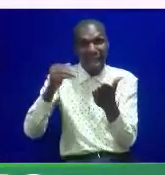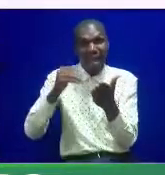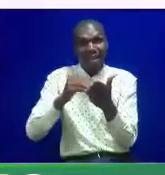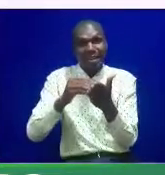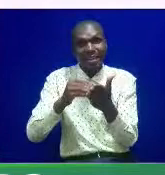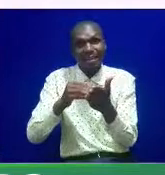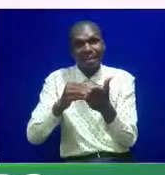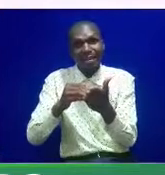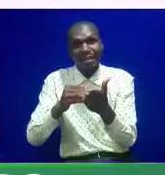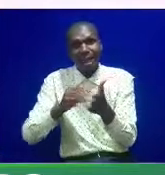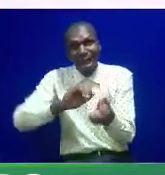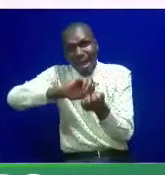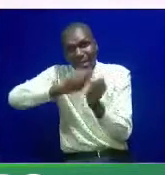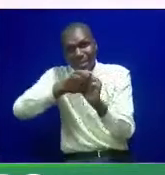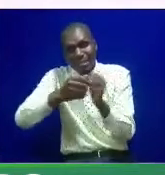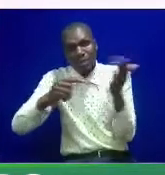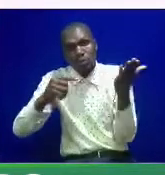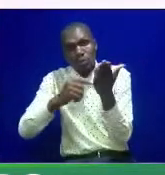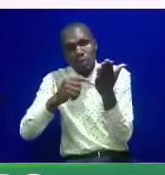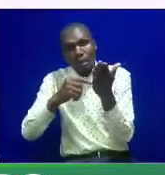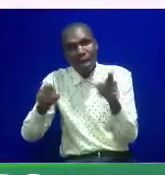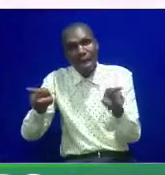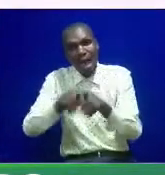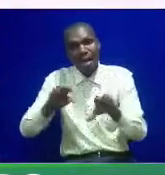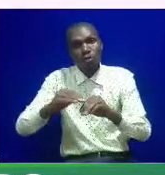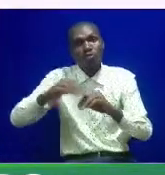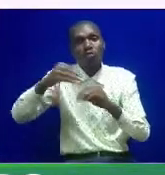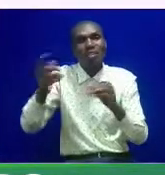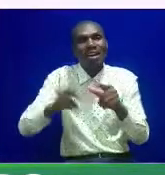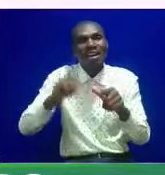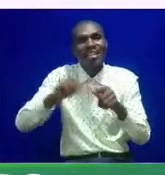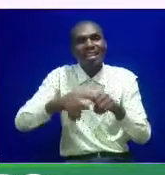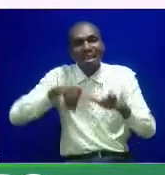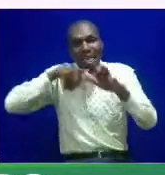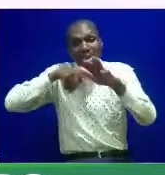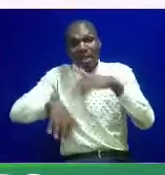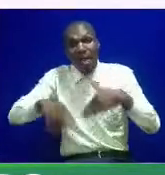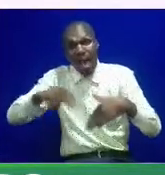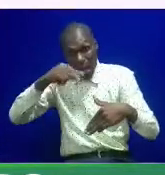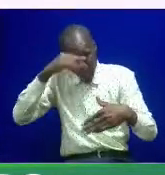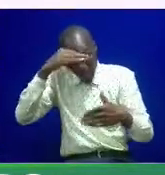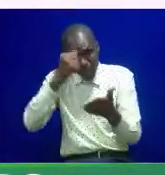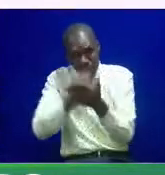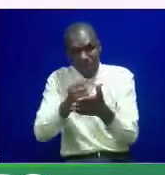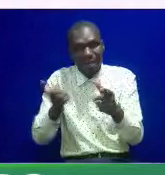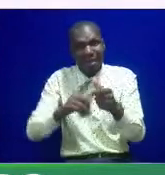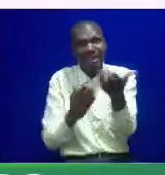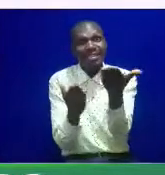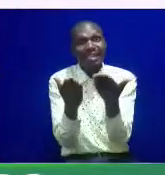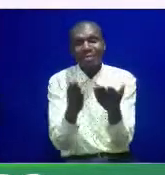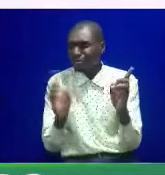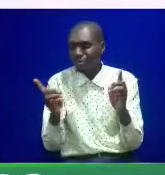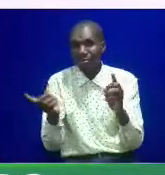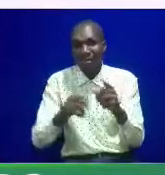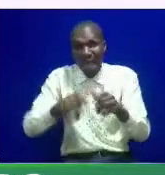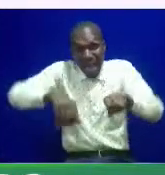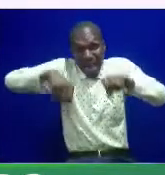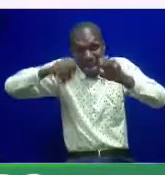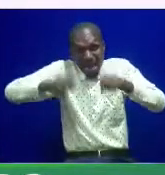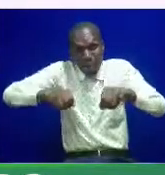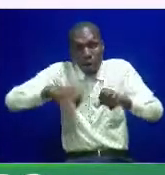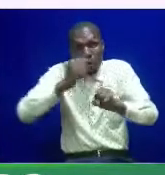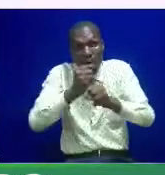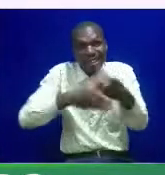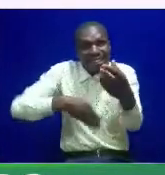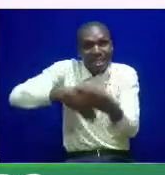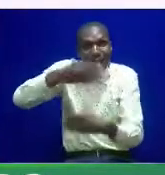digital platforms. Moving forward, you will not have to go to a government office to get a service. You will be able to transact business